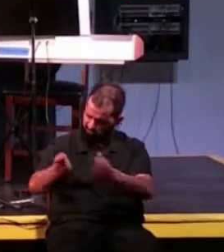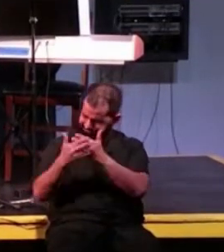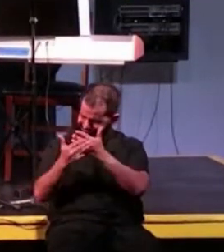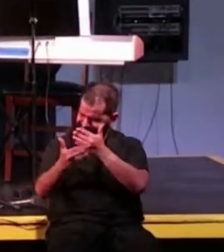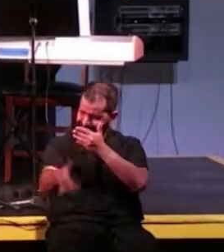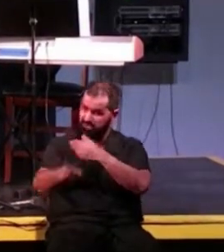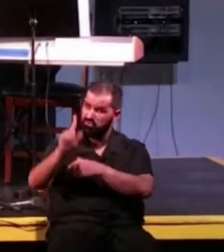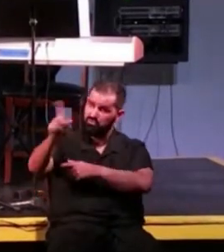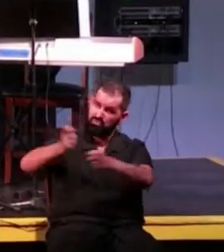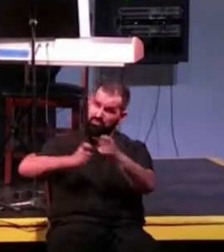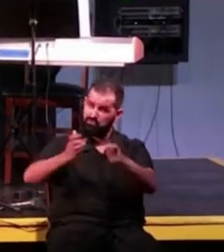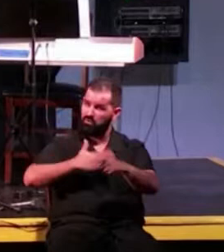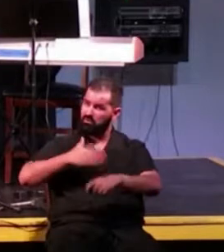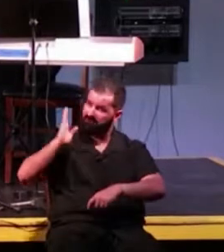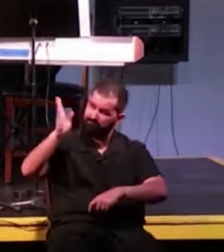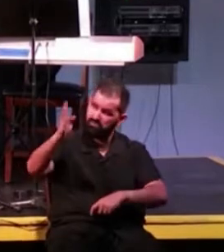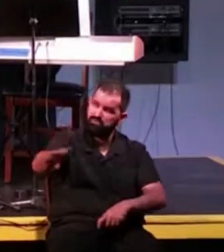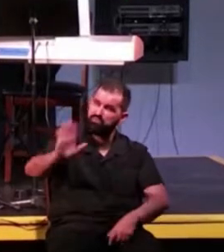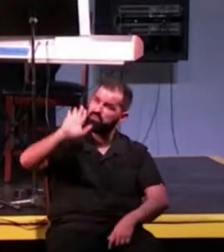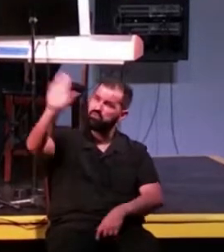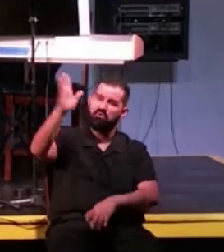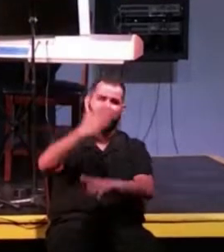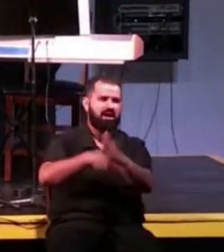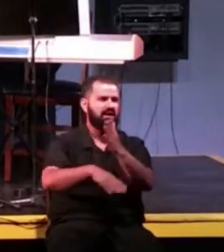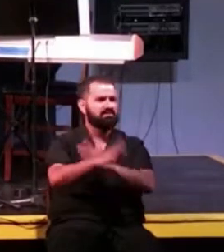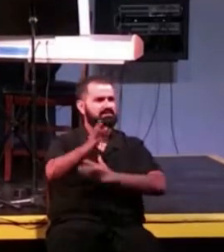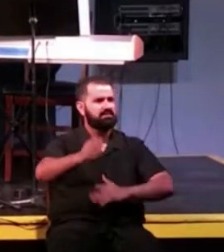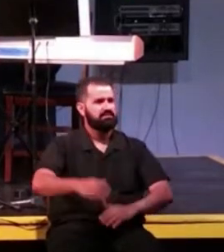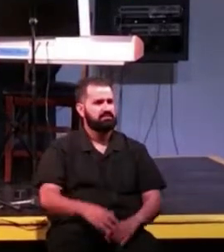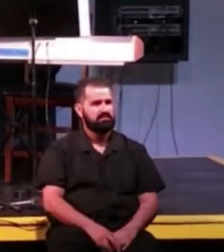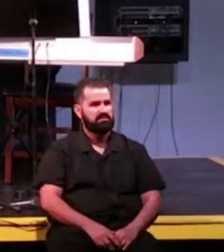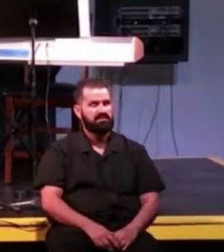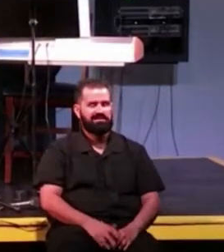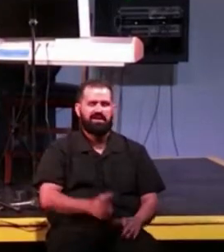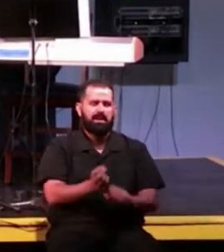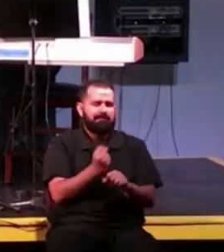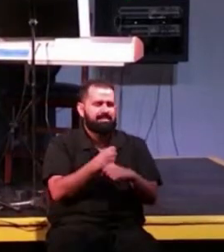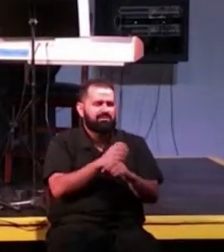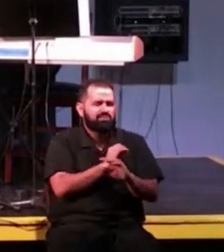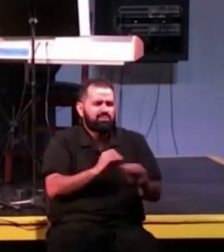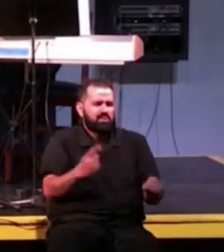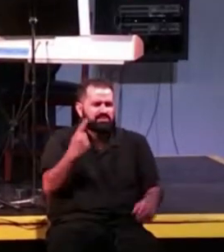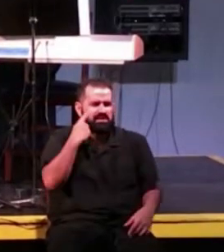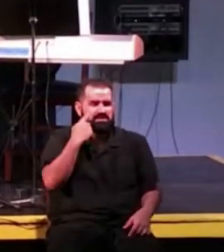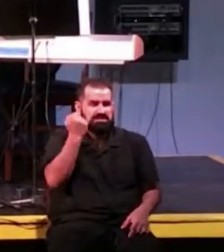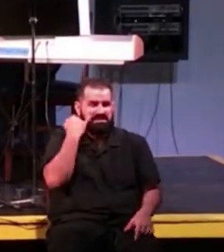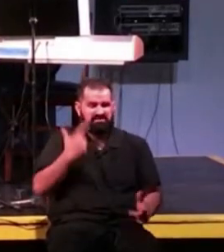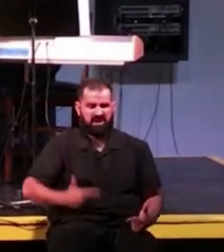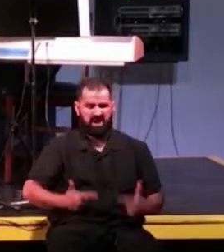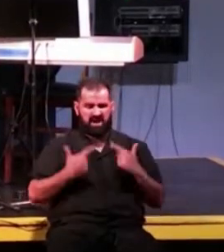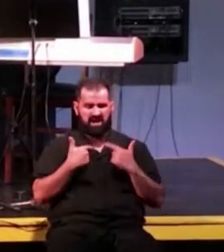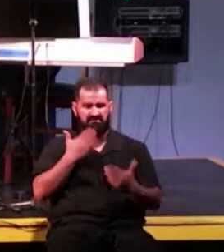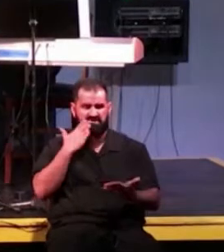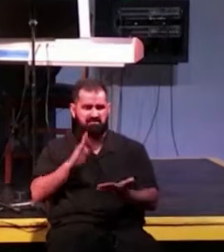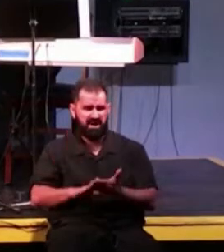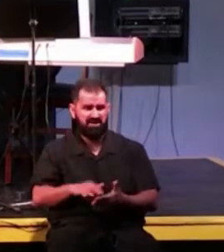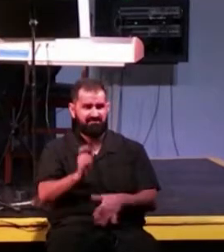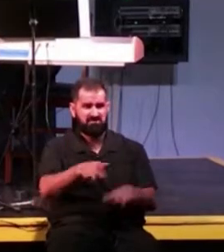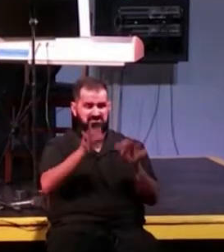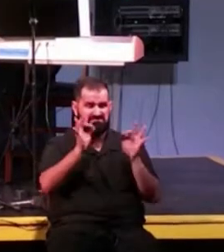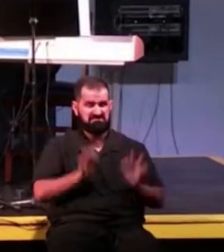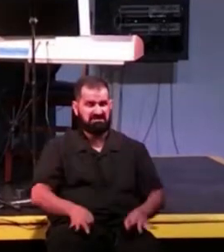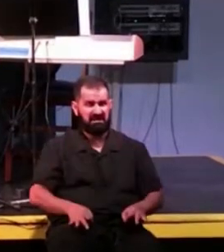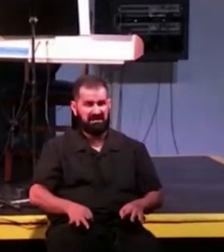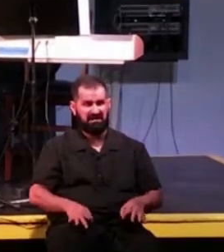future in his hands. It makes no sense if times are bad for you to choose to